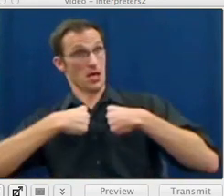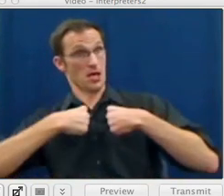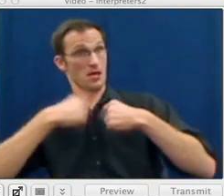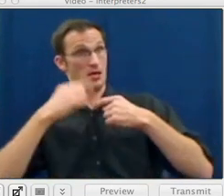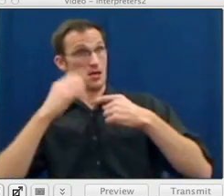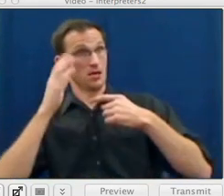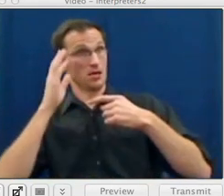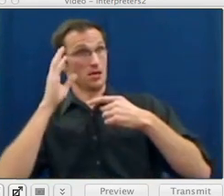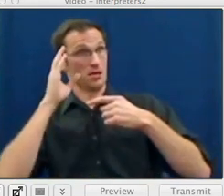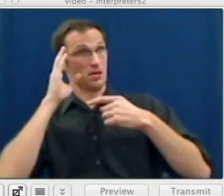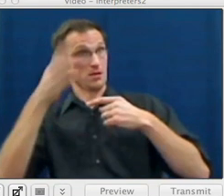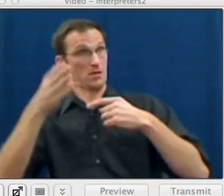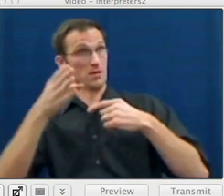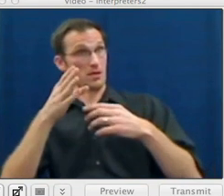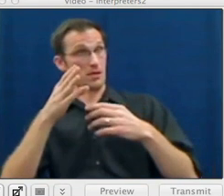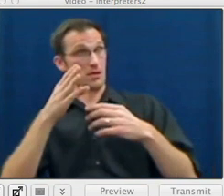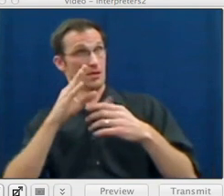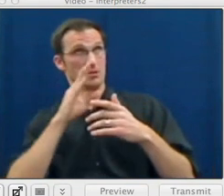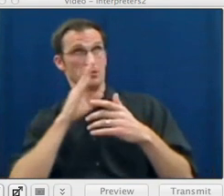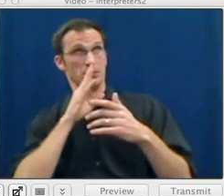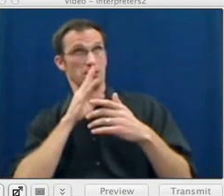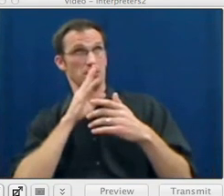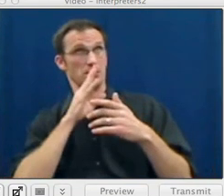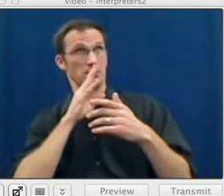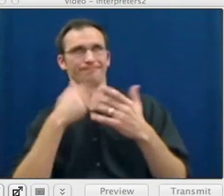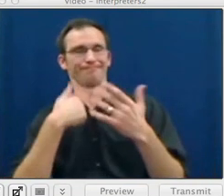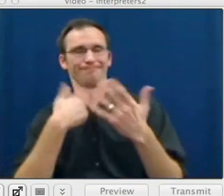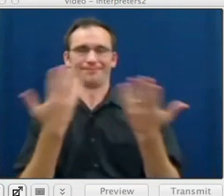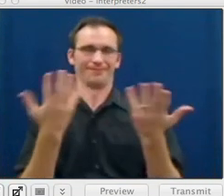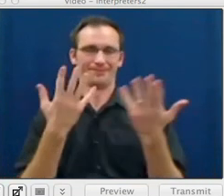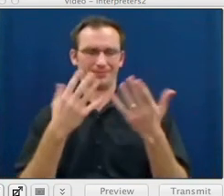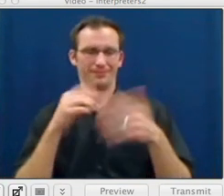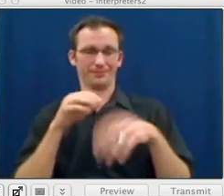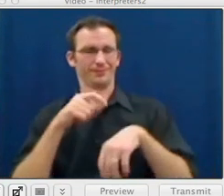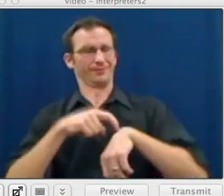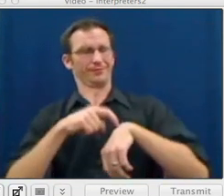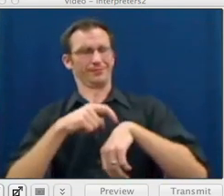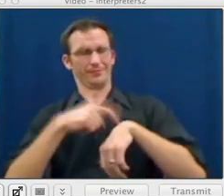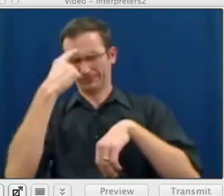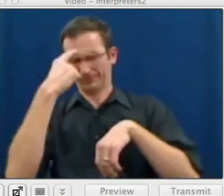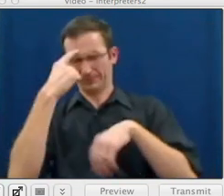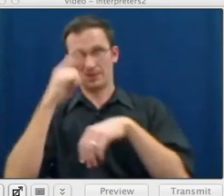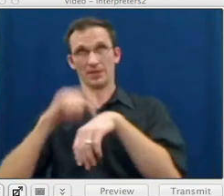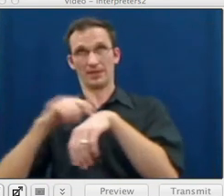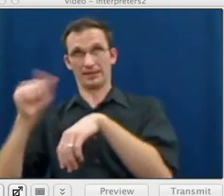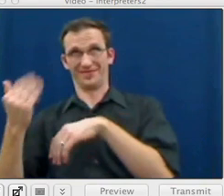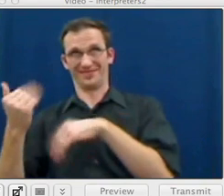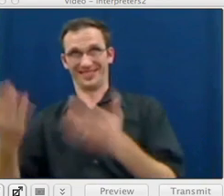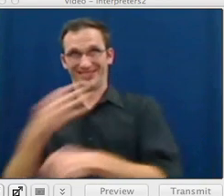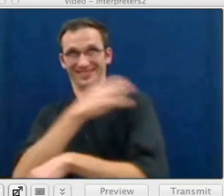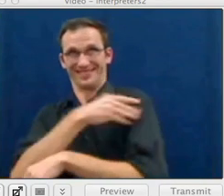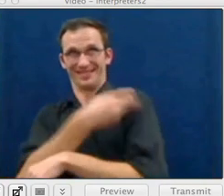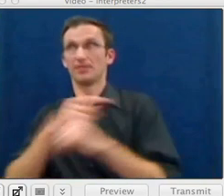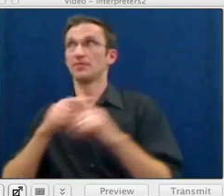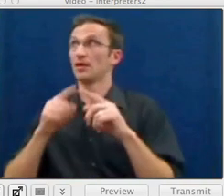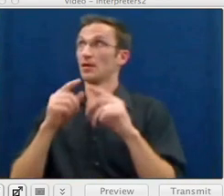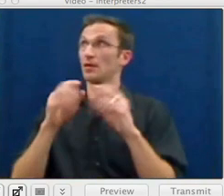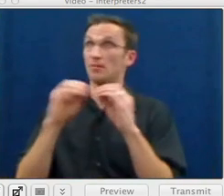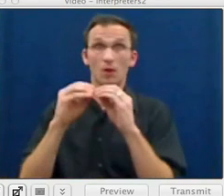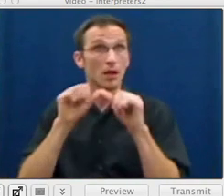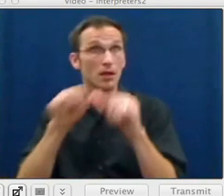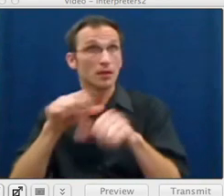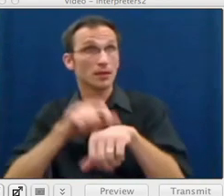speaking, and I'm not going to be able to do the math, but for another, I'm not going to say it would be 10:15 my time, but that would be about 20 minutes from now. Is that true,